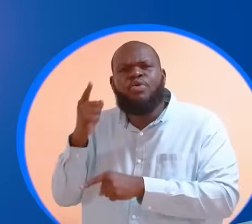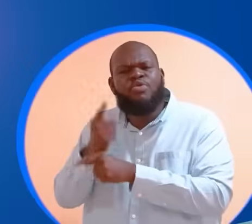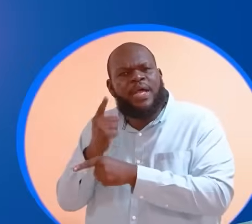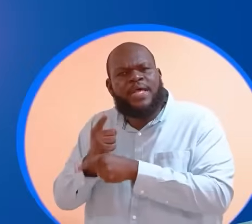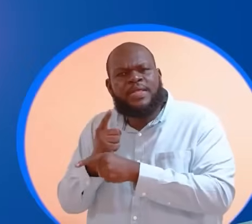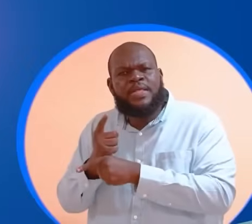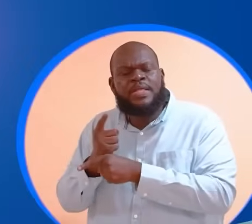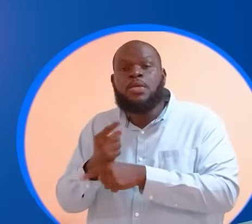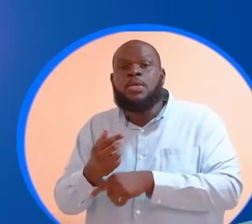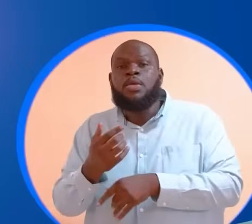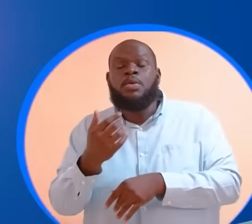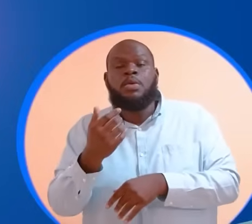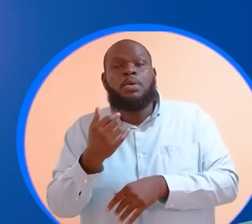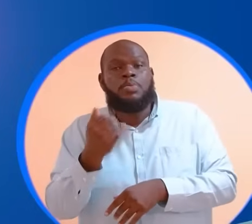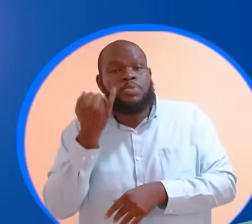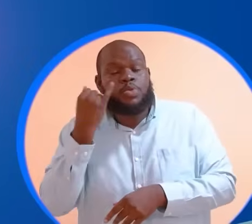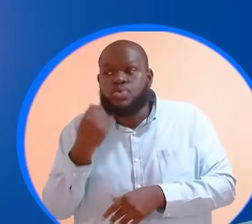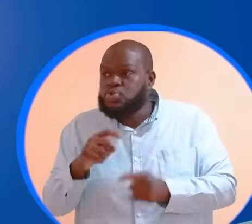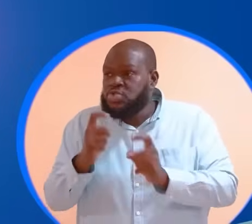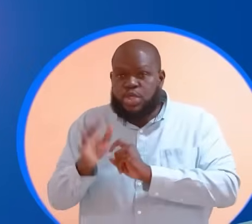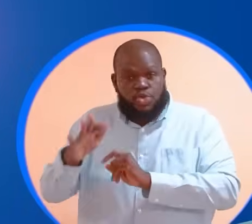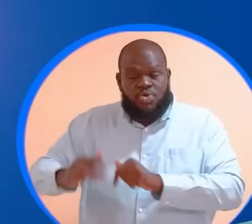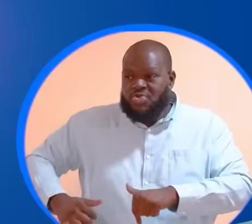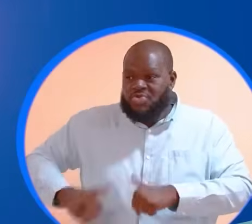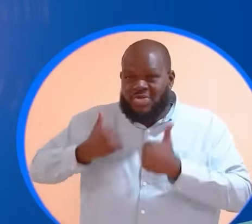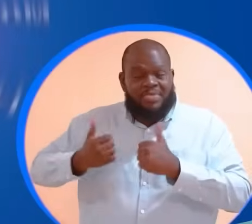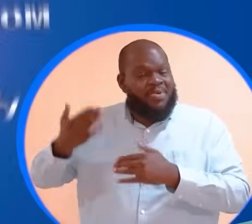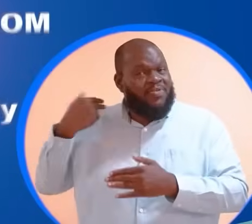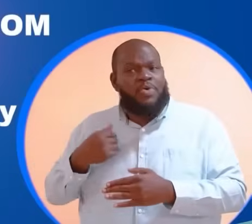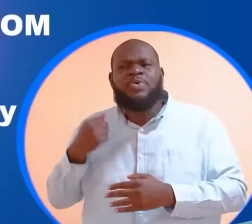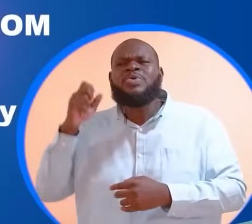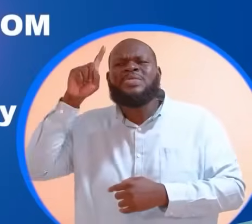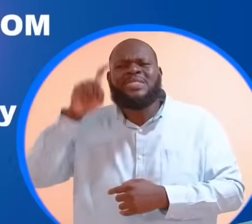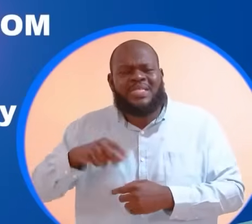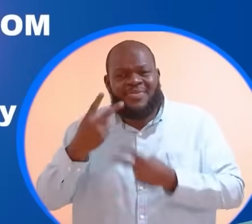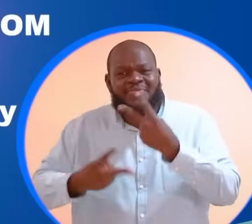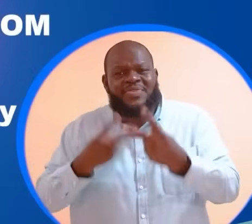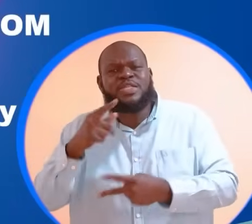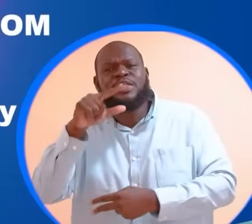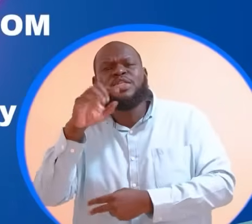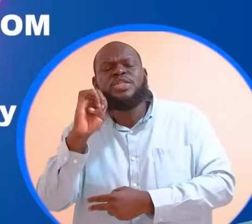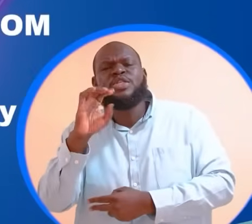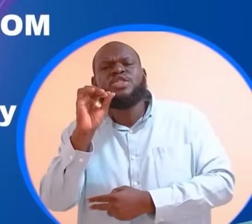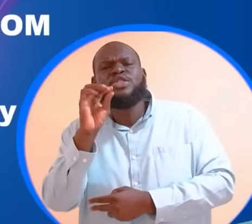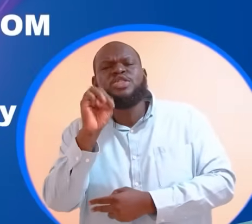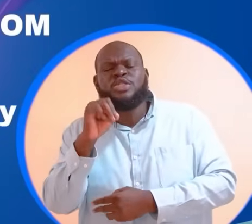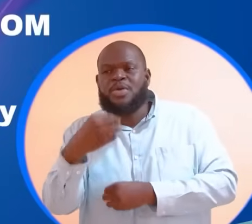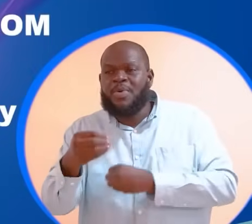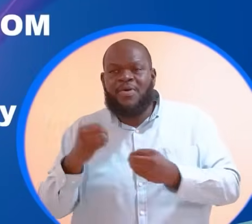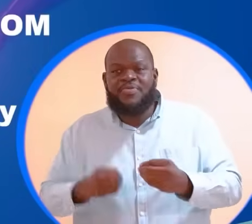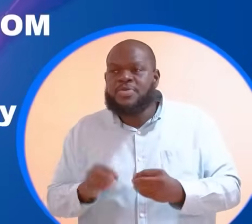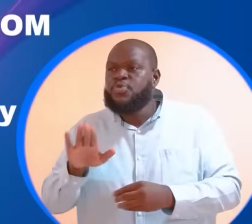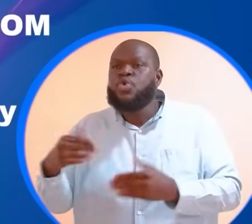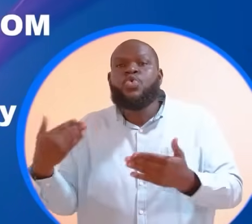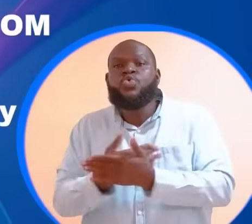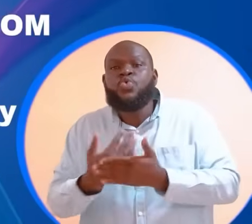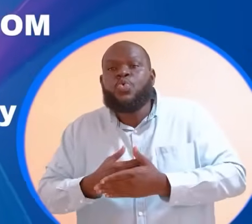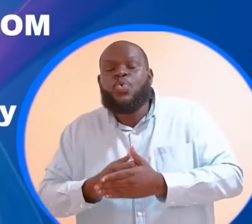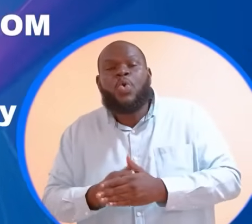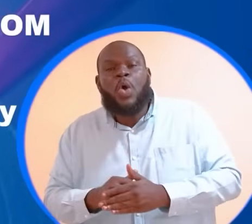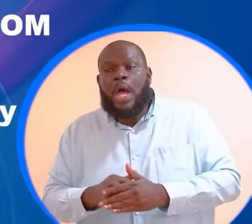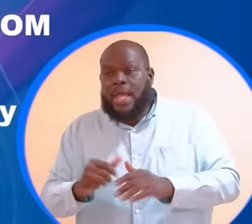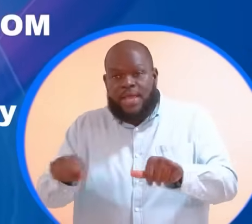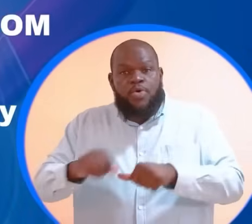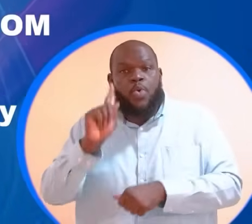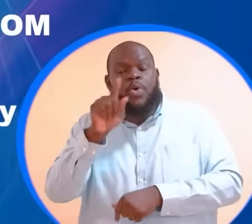are accurate. If you have changed your address since you were registered, you need to visit the GECOM registration office responsible for your new